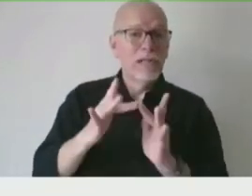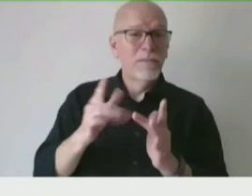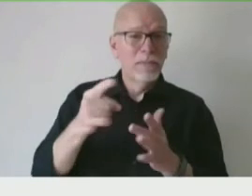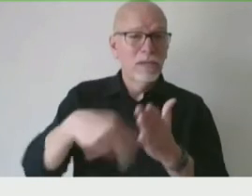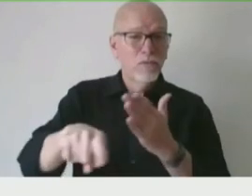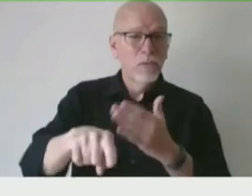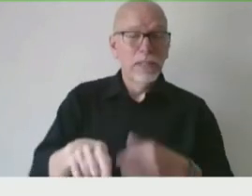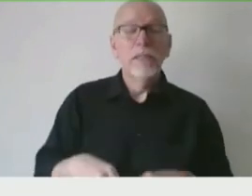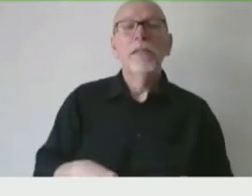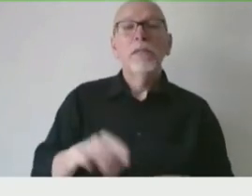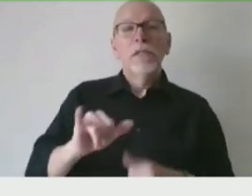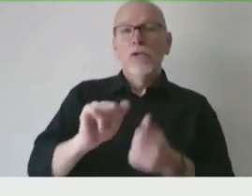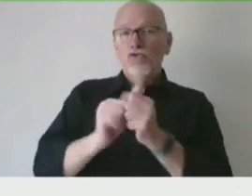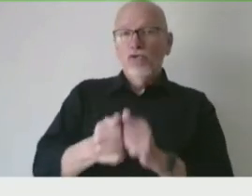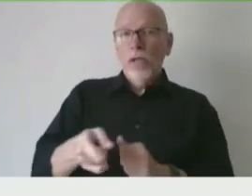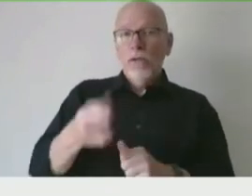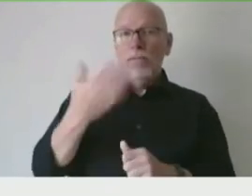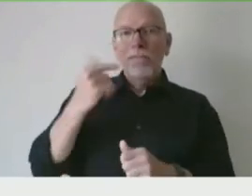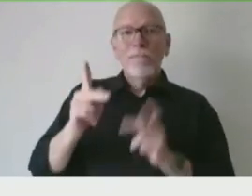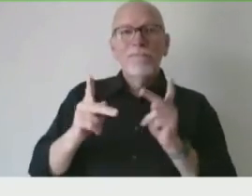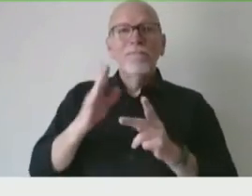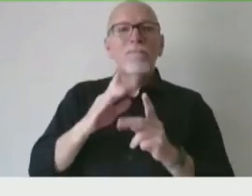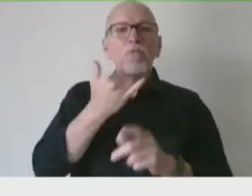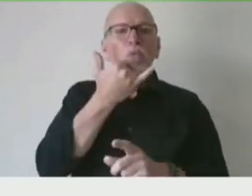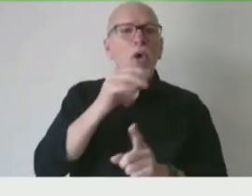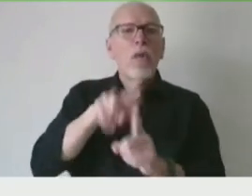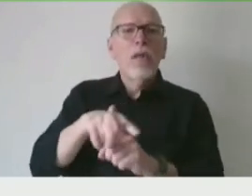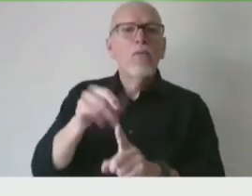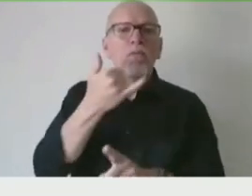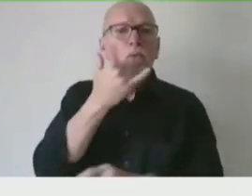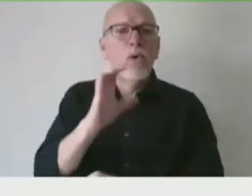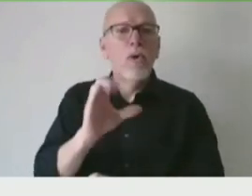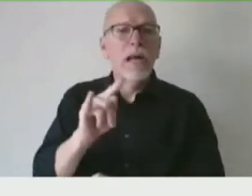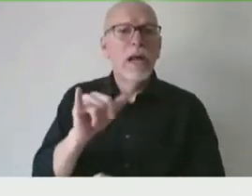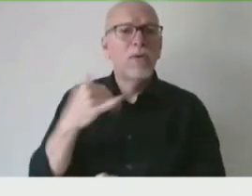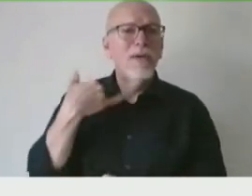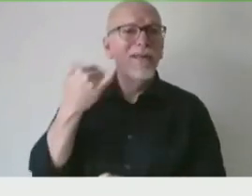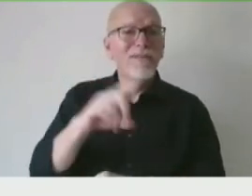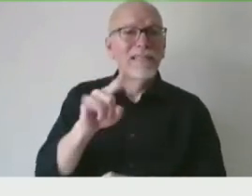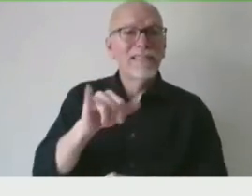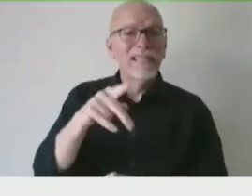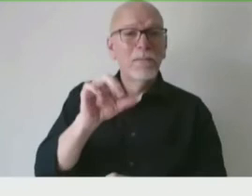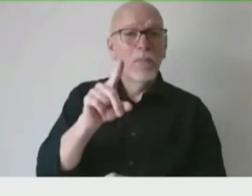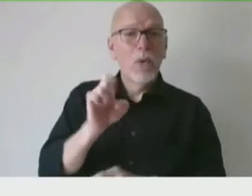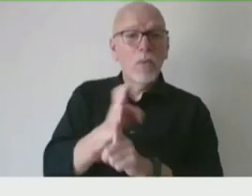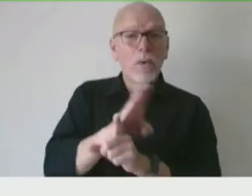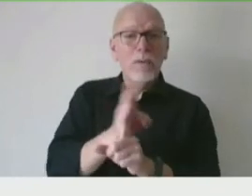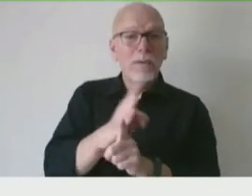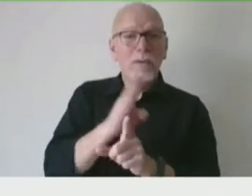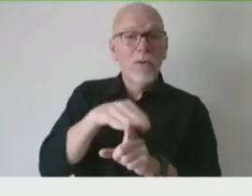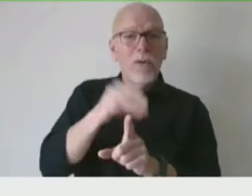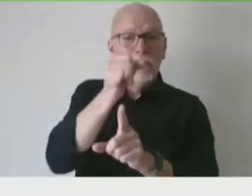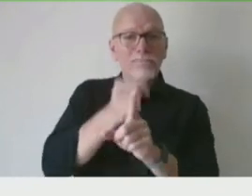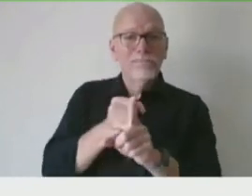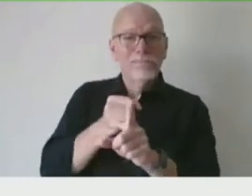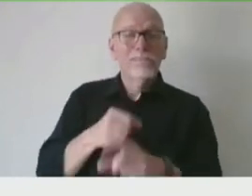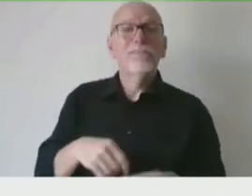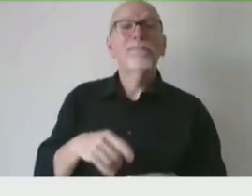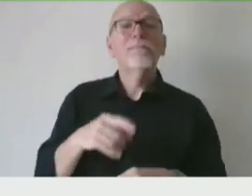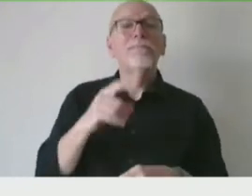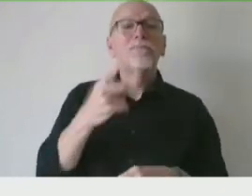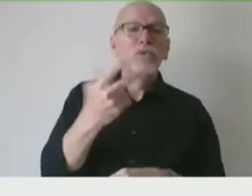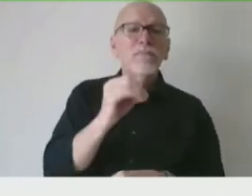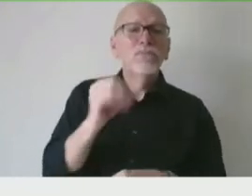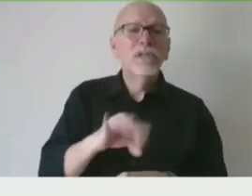are the result of individuals being misassigned to the wrong county if their zip code straddled county lines. About 3% of all